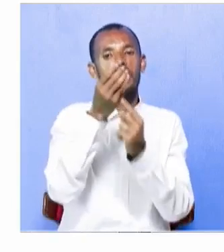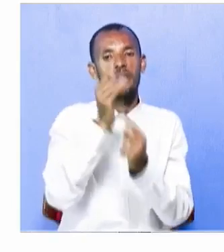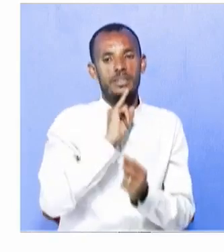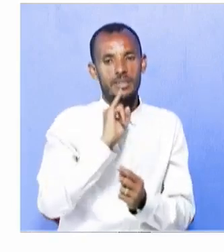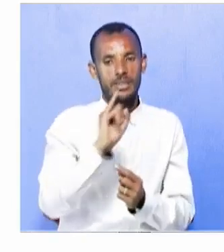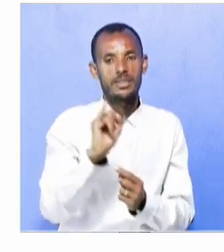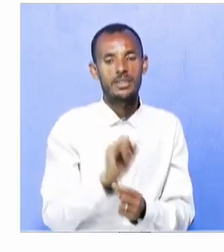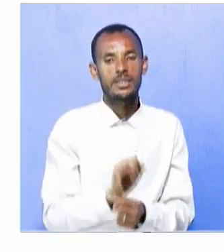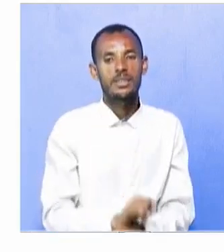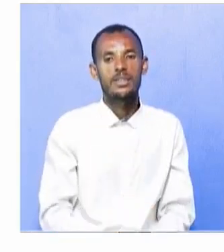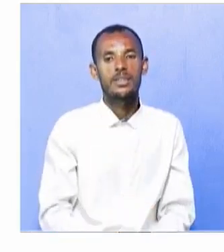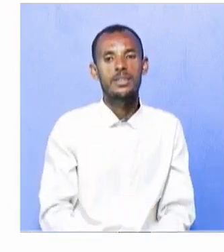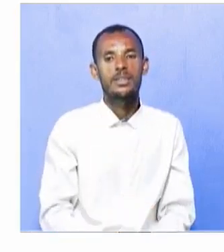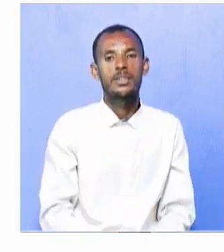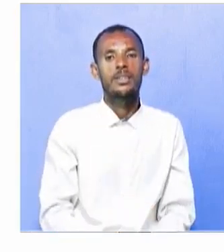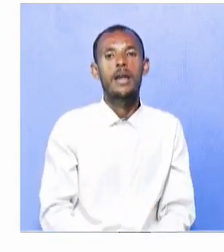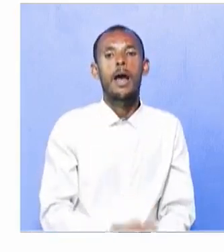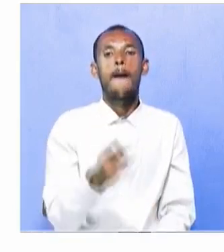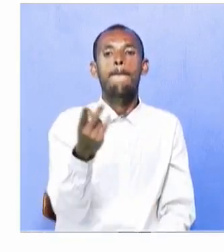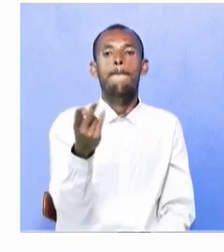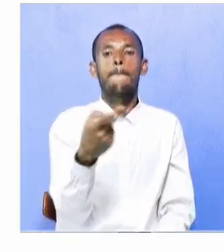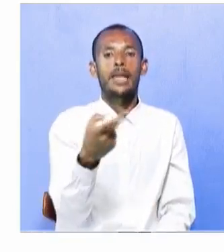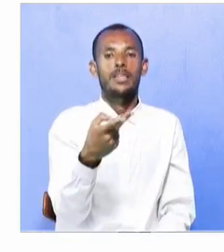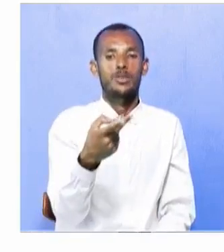is the pairs